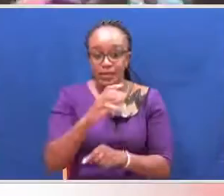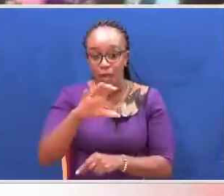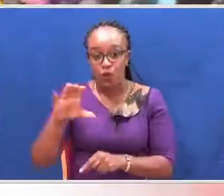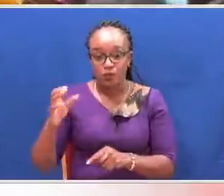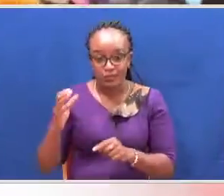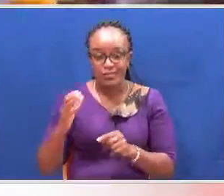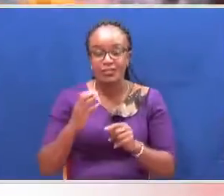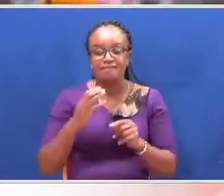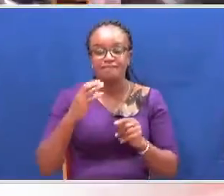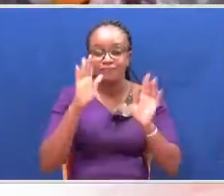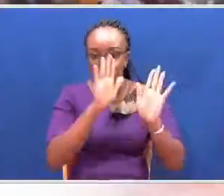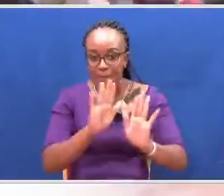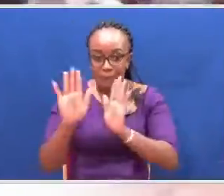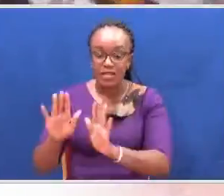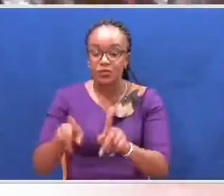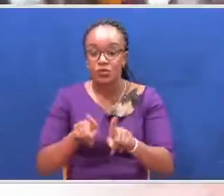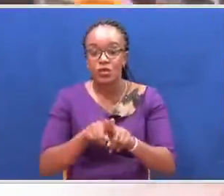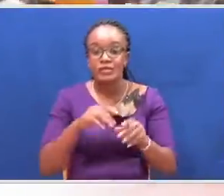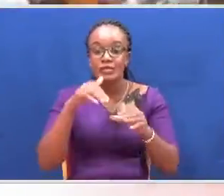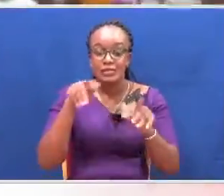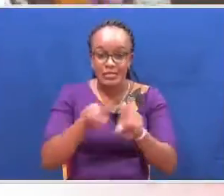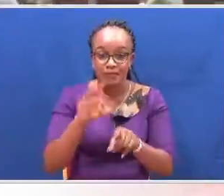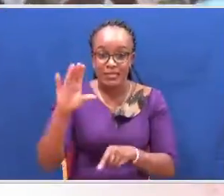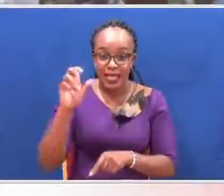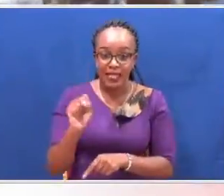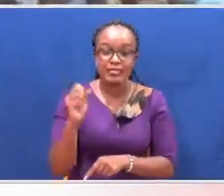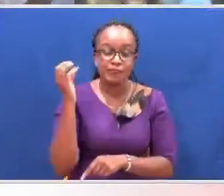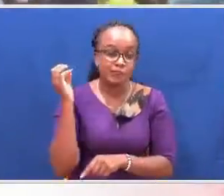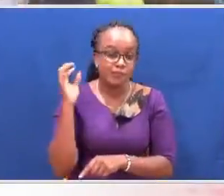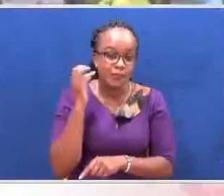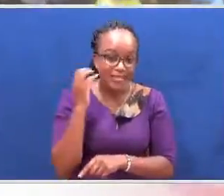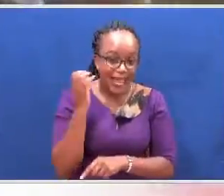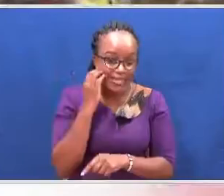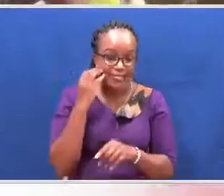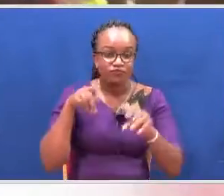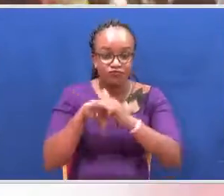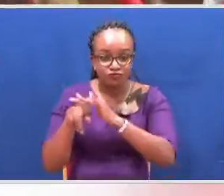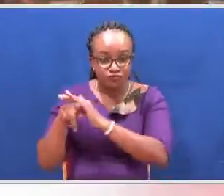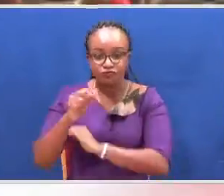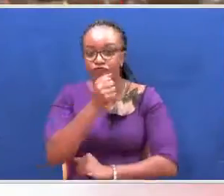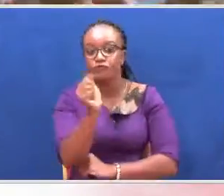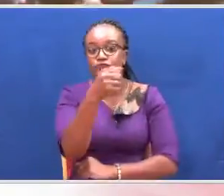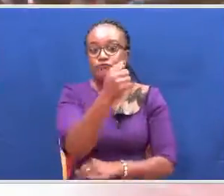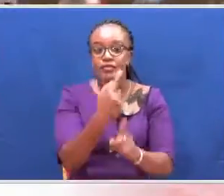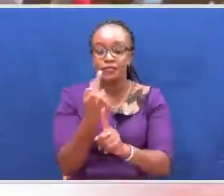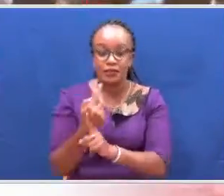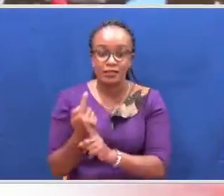his hustler narrative, as Interior Cabinet Secretary Dr. Fred Matiang'i attended similar gatherings.